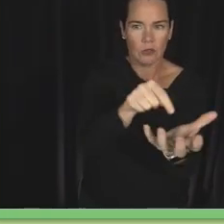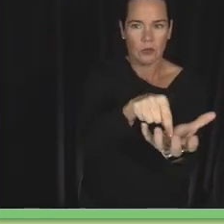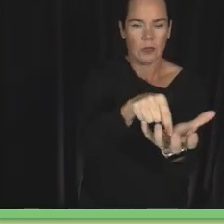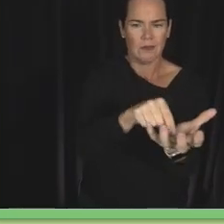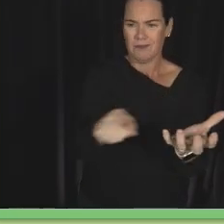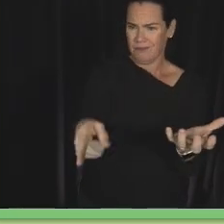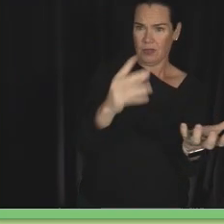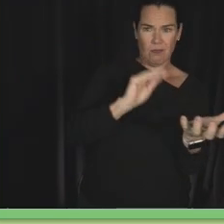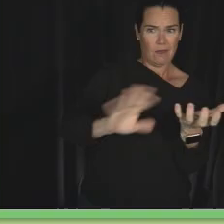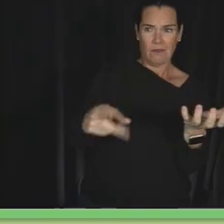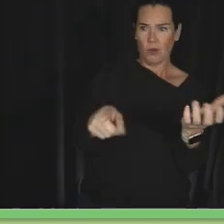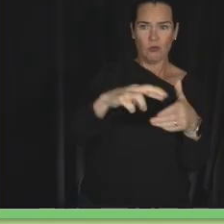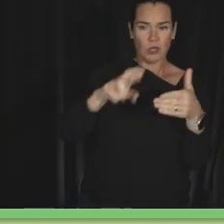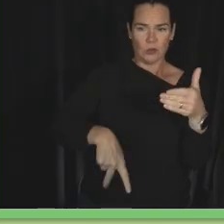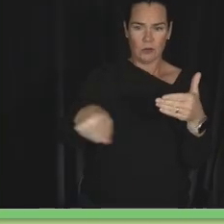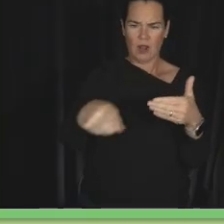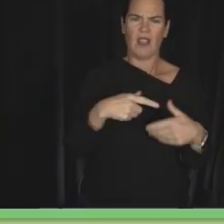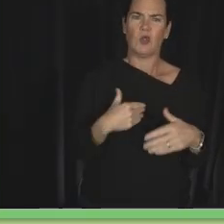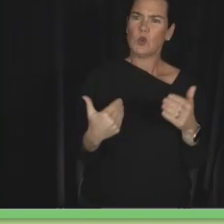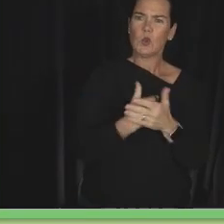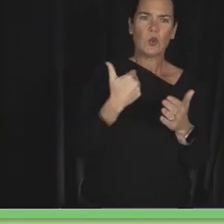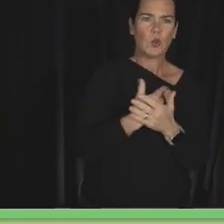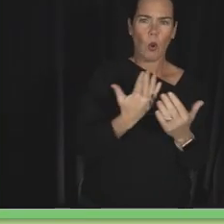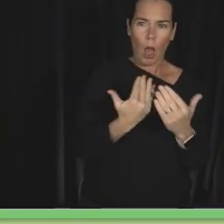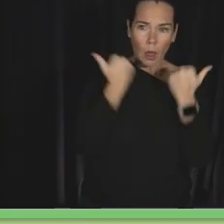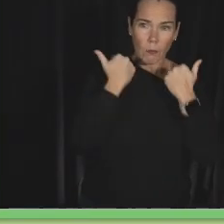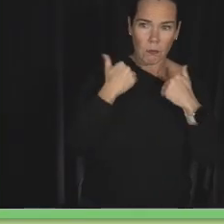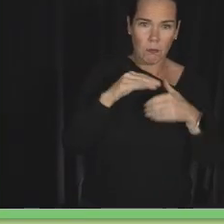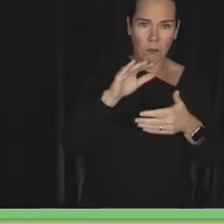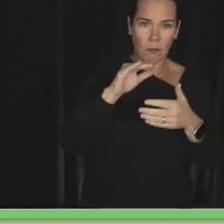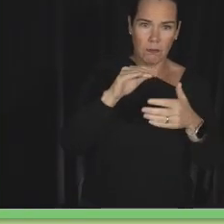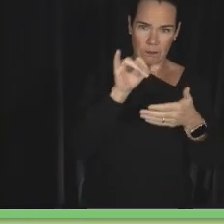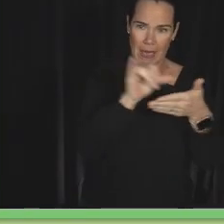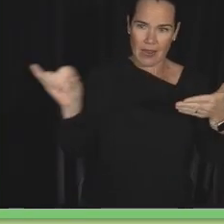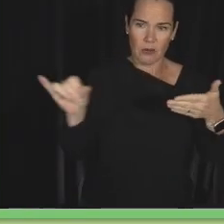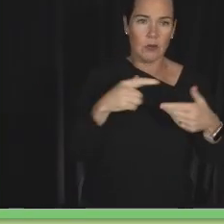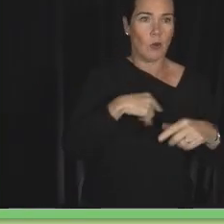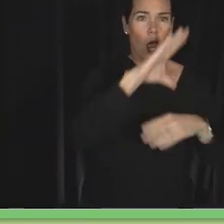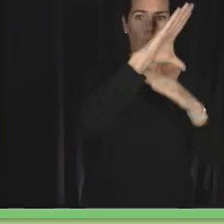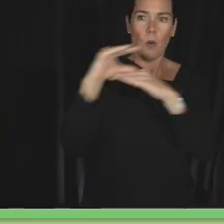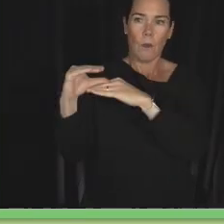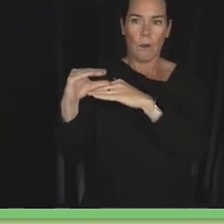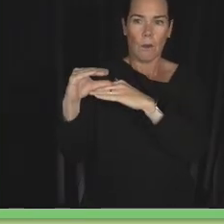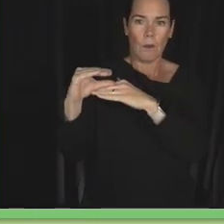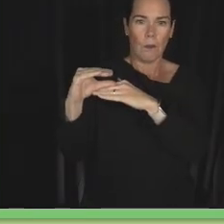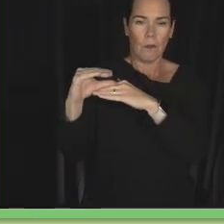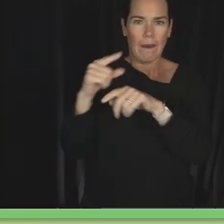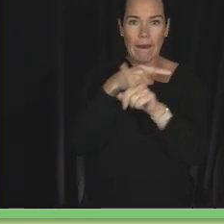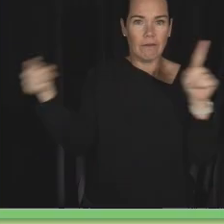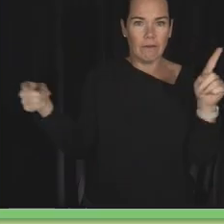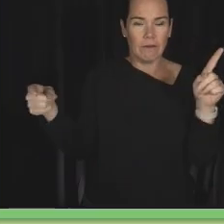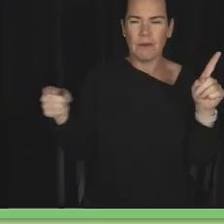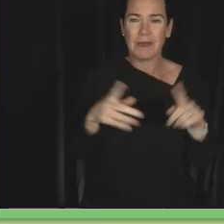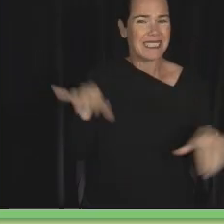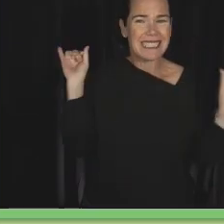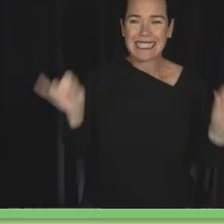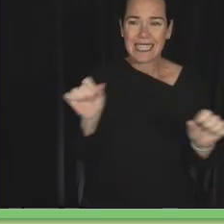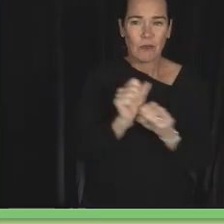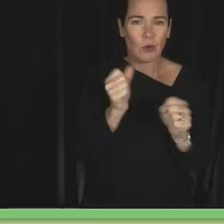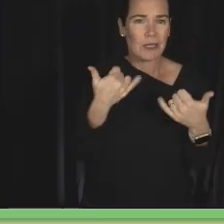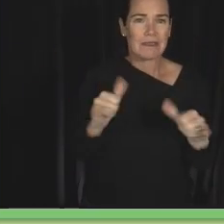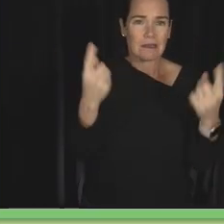speak for themselves. We have a new load pattern here that uses about half as much CPU while doing exactly the same work.